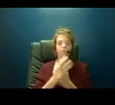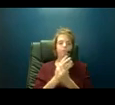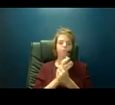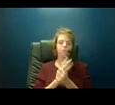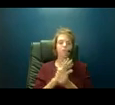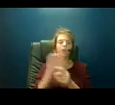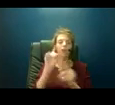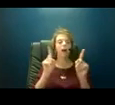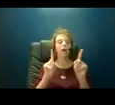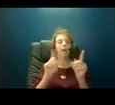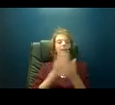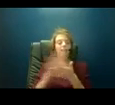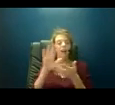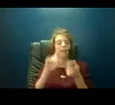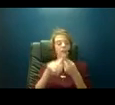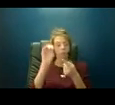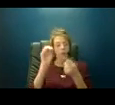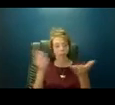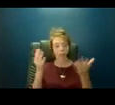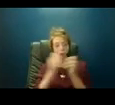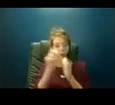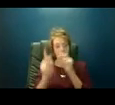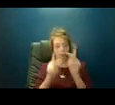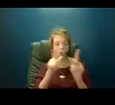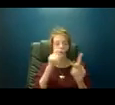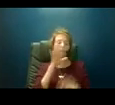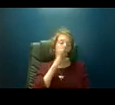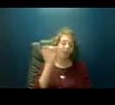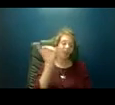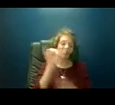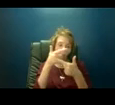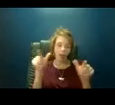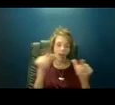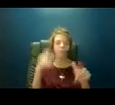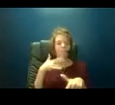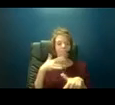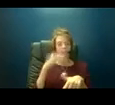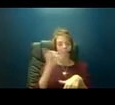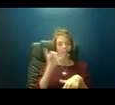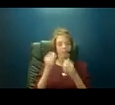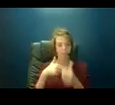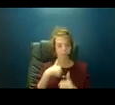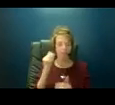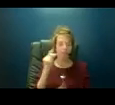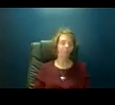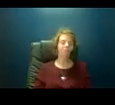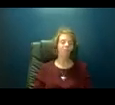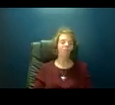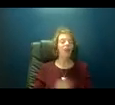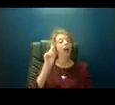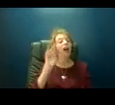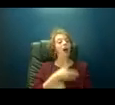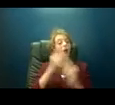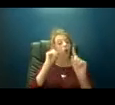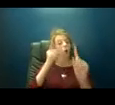So it's nice to be amongst people that speak the same language and feel the same things. So our goals today